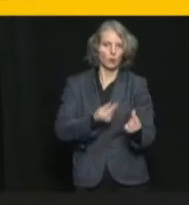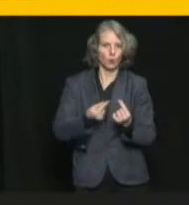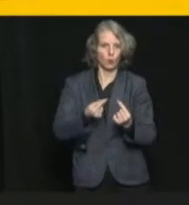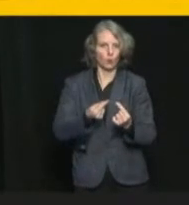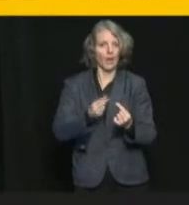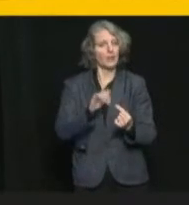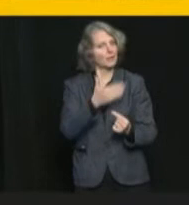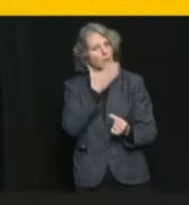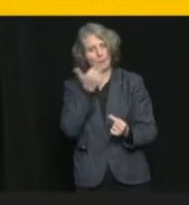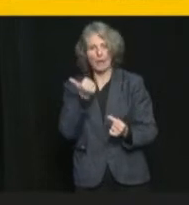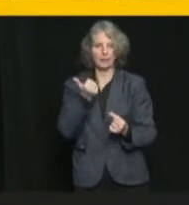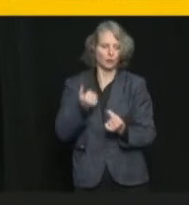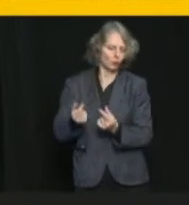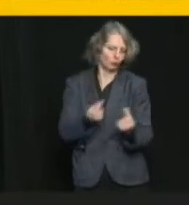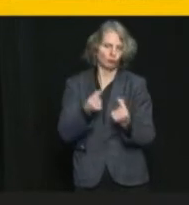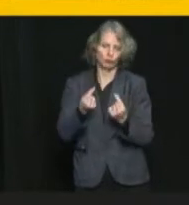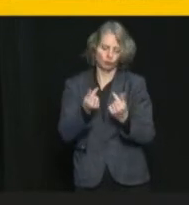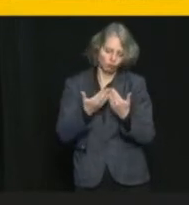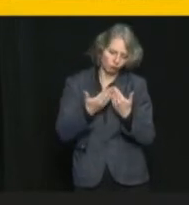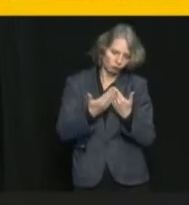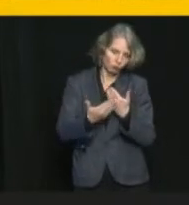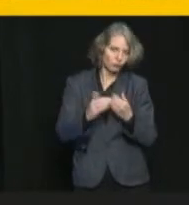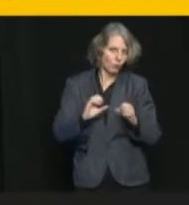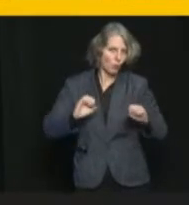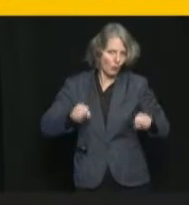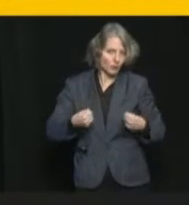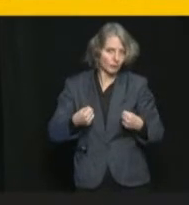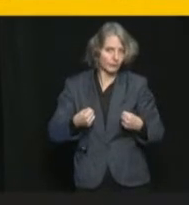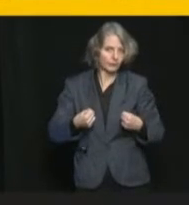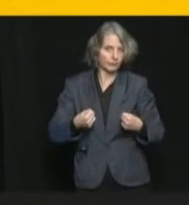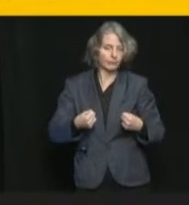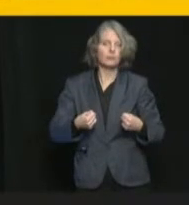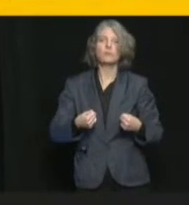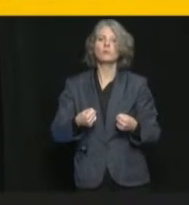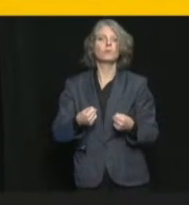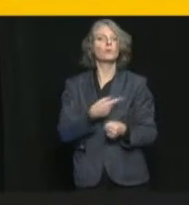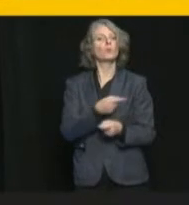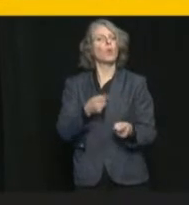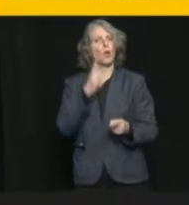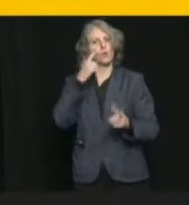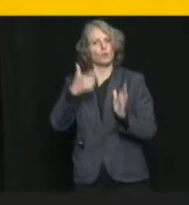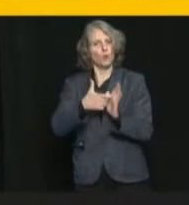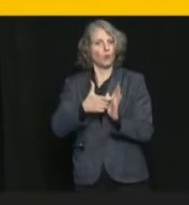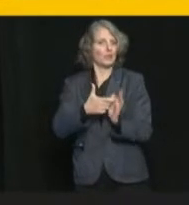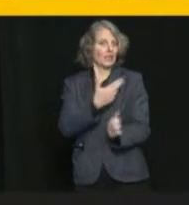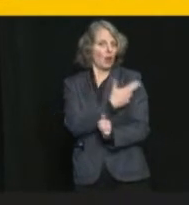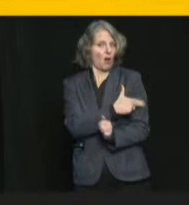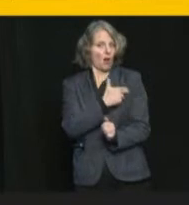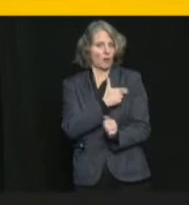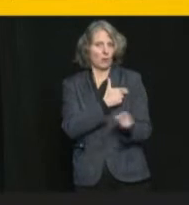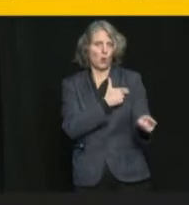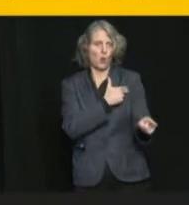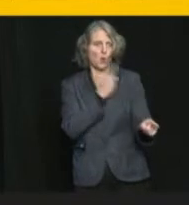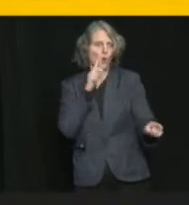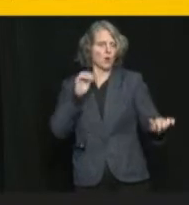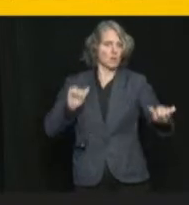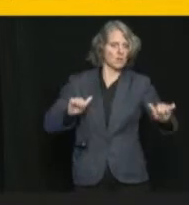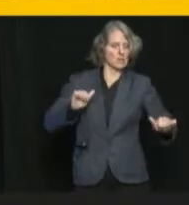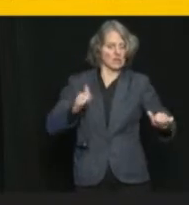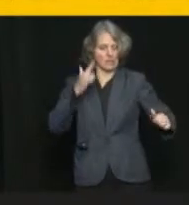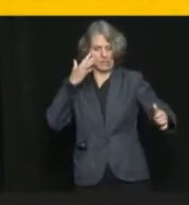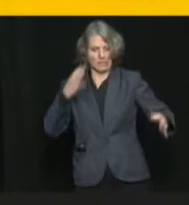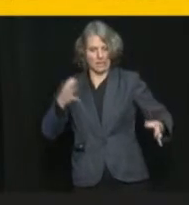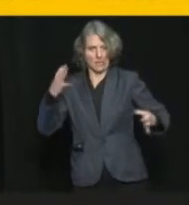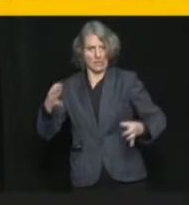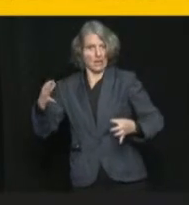in the coming weeks of winter. We've seen the kind of impossible choices hospitals in other countries had to face when they